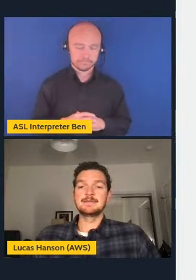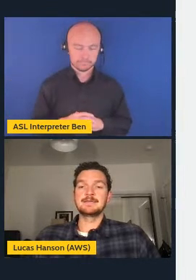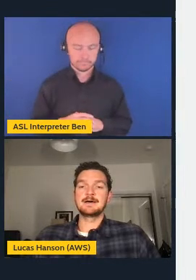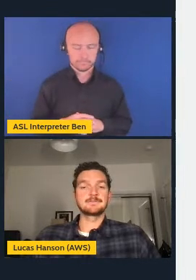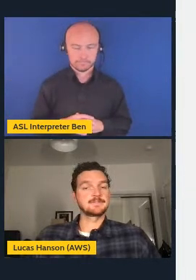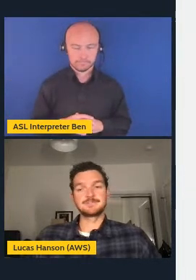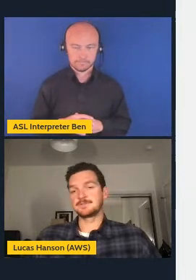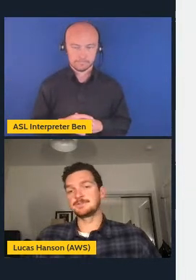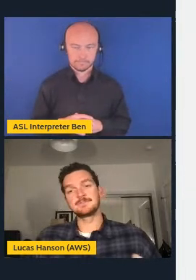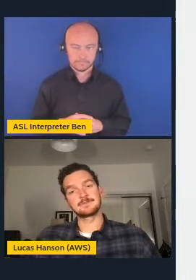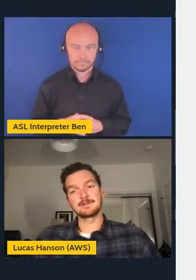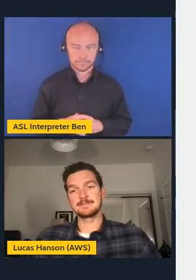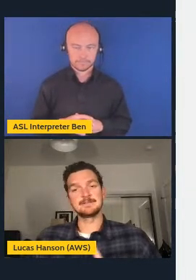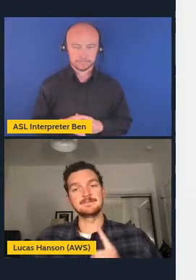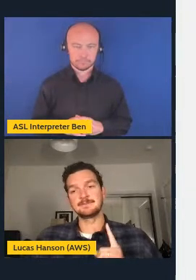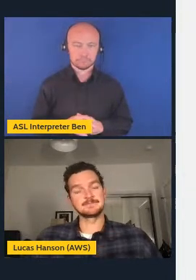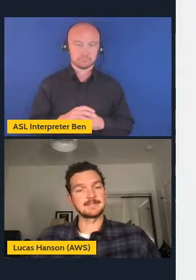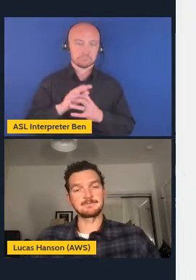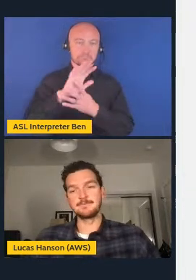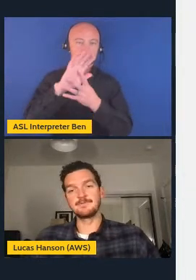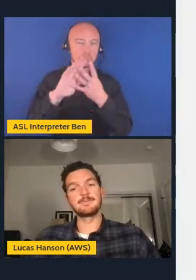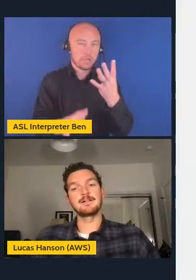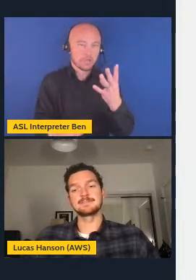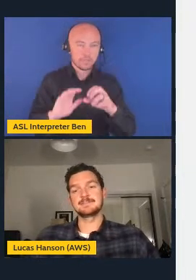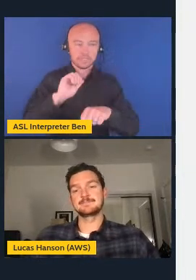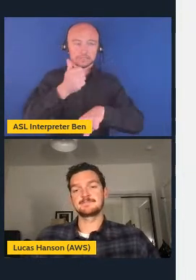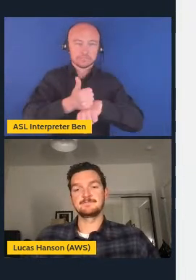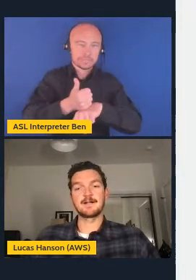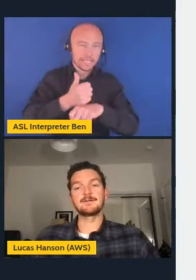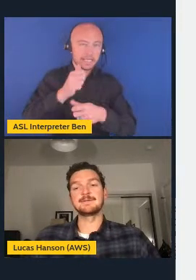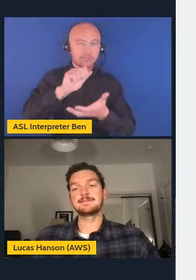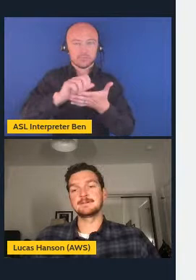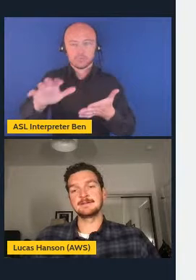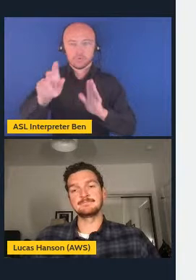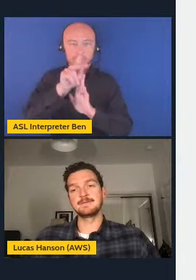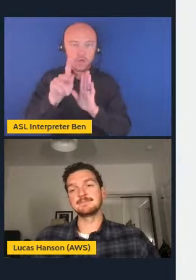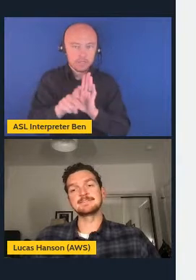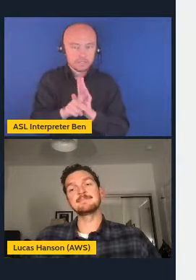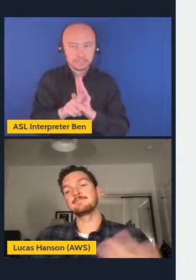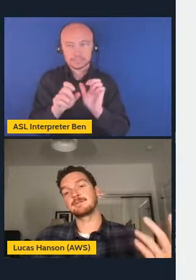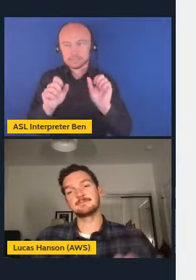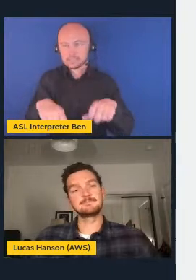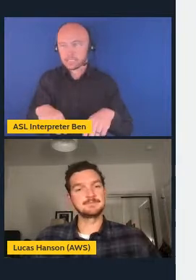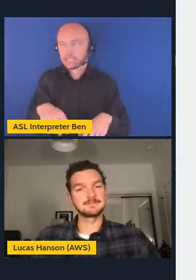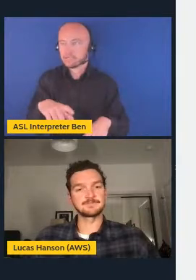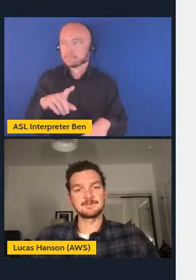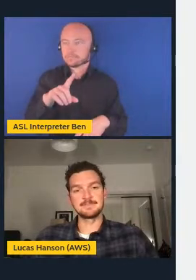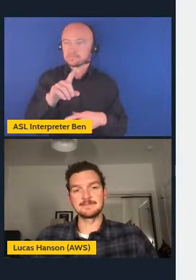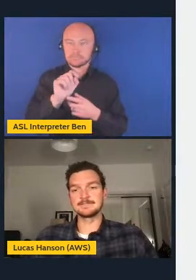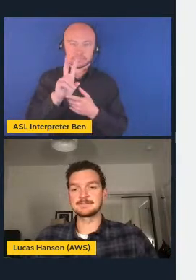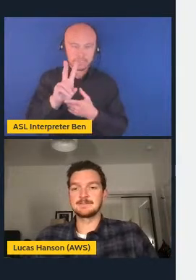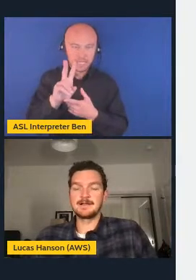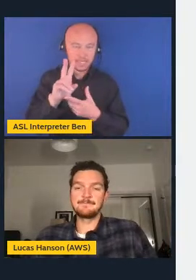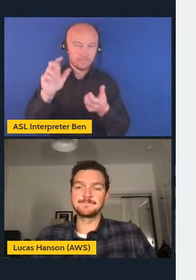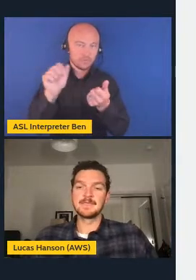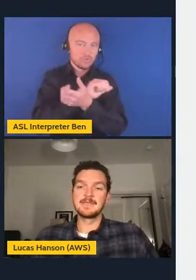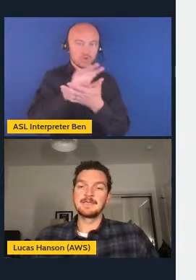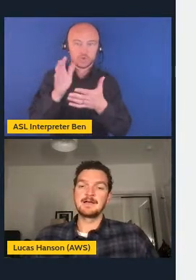The other things you can do there quickly, set removal policies for the environment. Maybe in dev, we want to be destroying